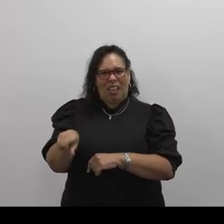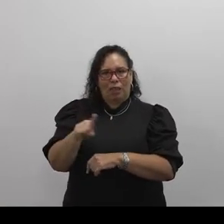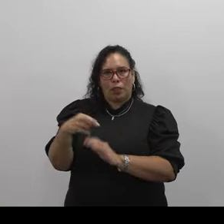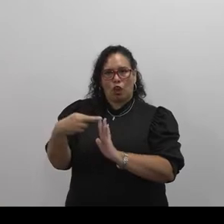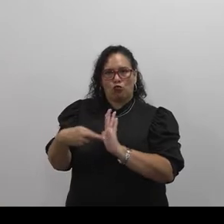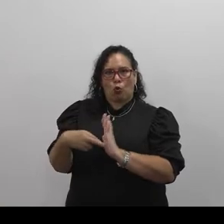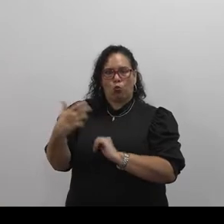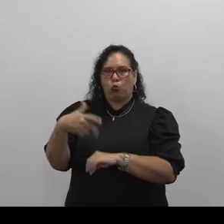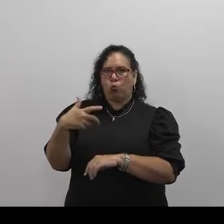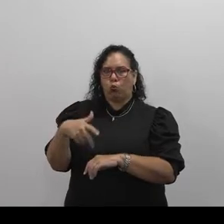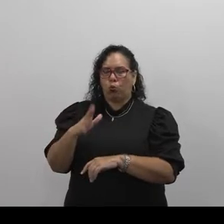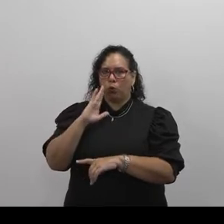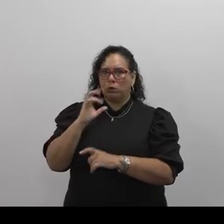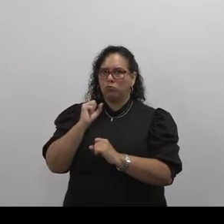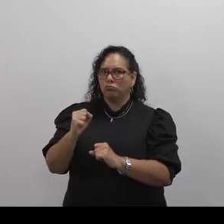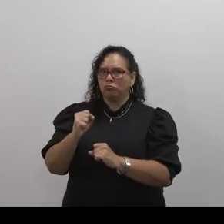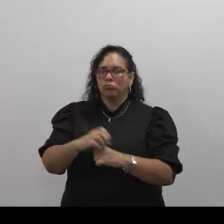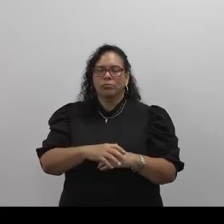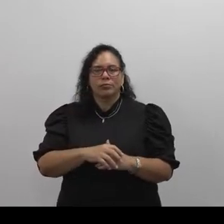that regard.